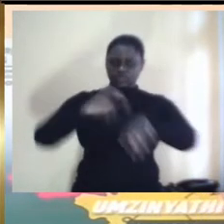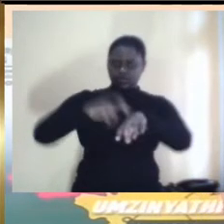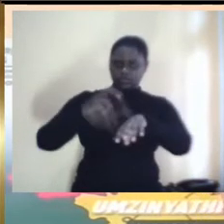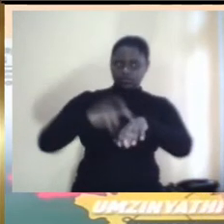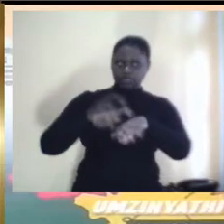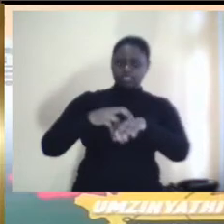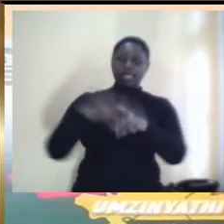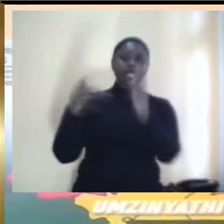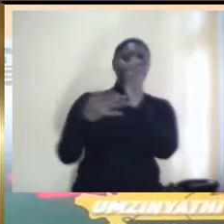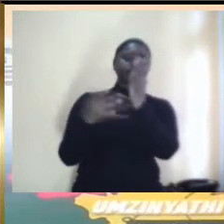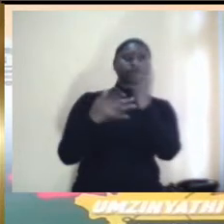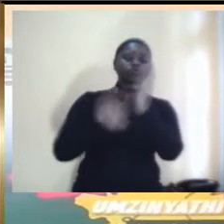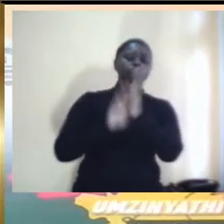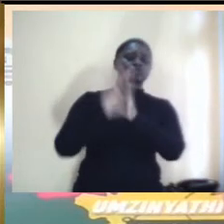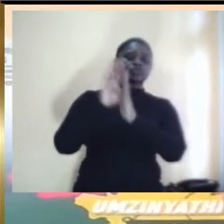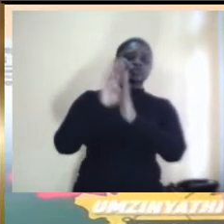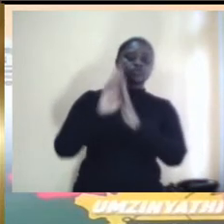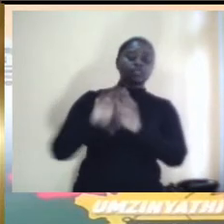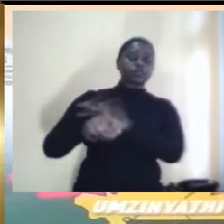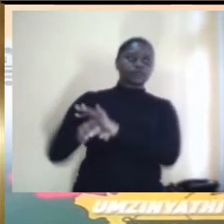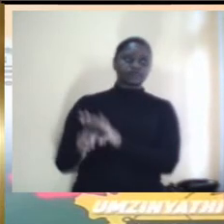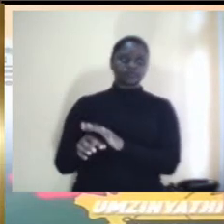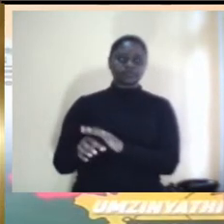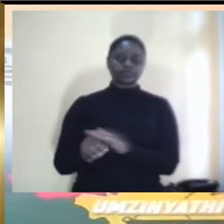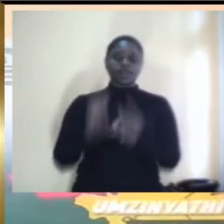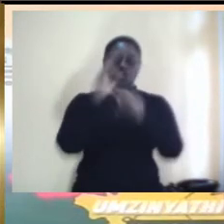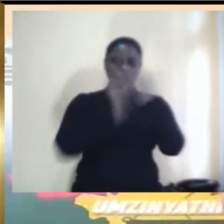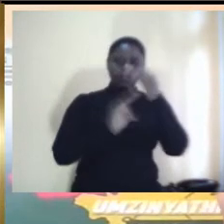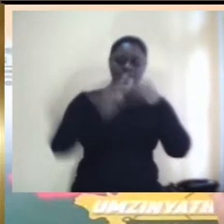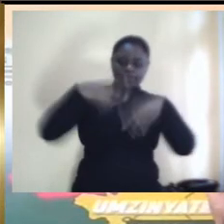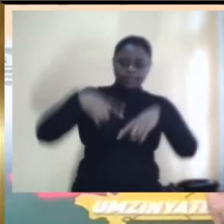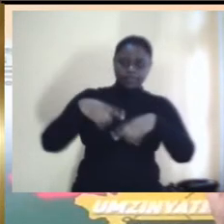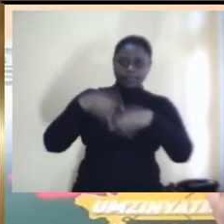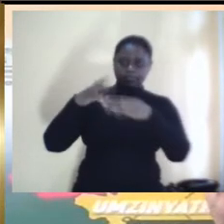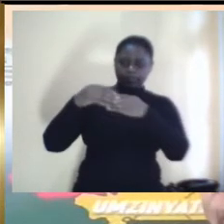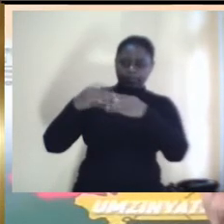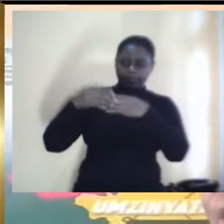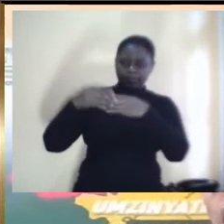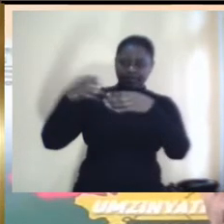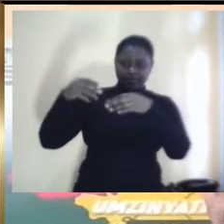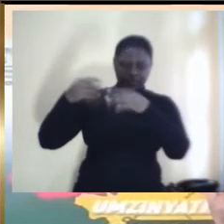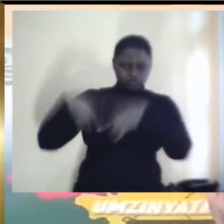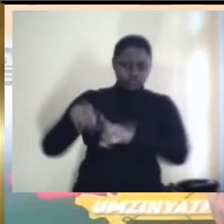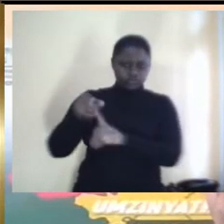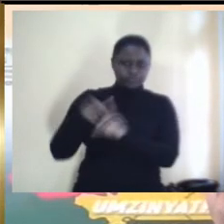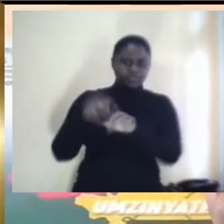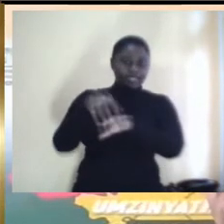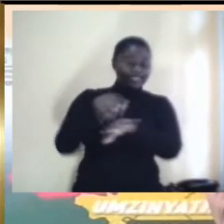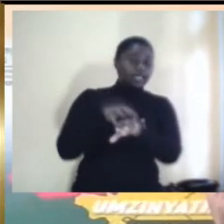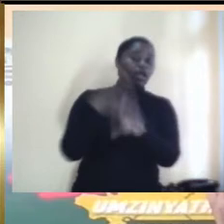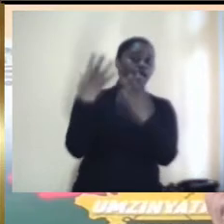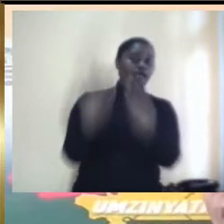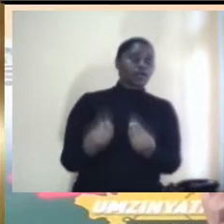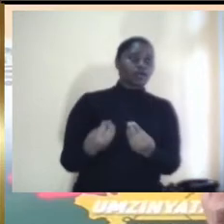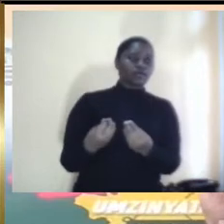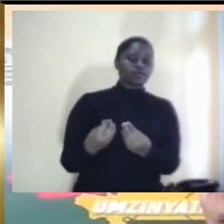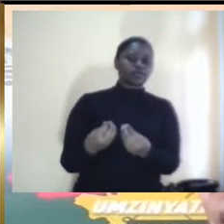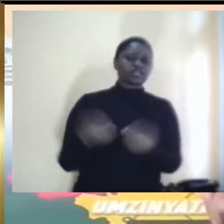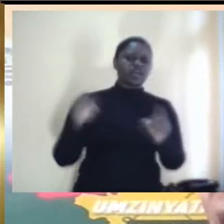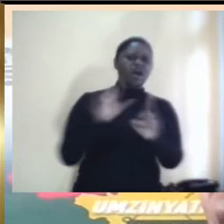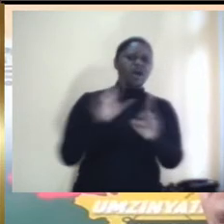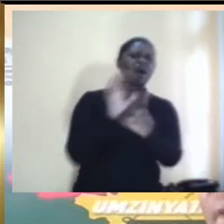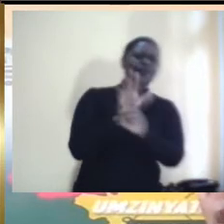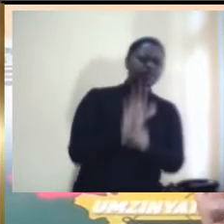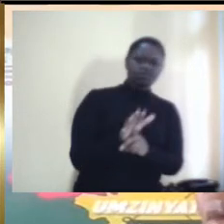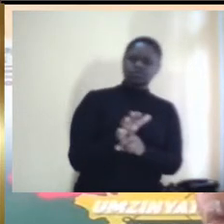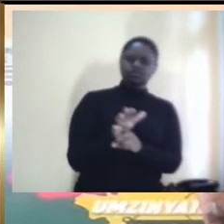technology development within the province. Honorable members and the chair, agriculture is heavily affected by